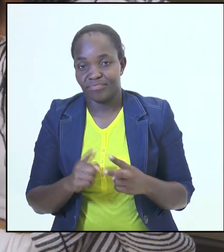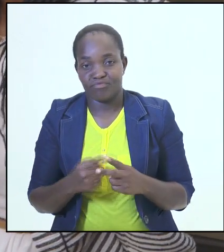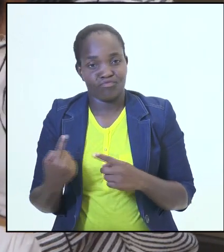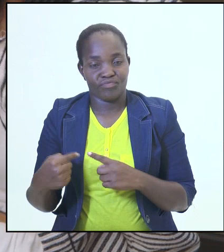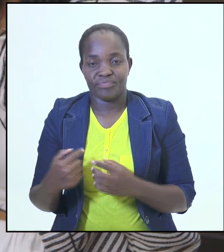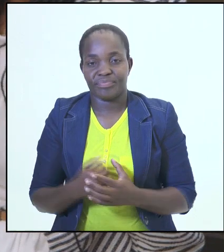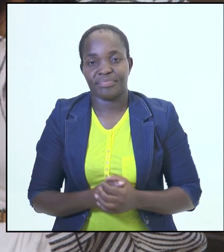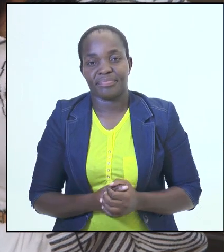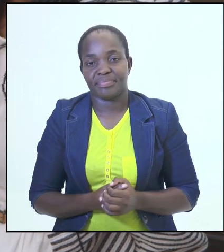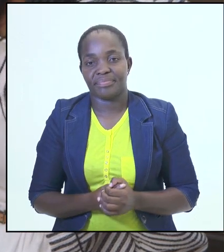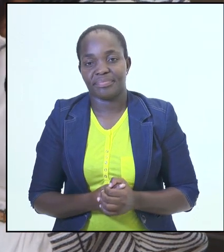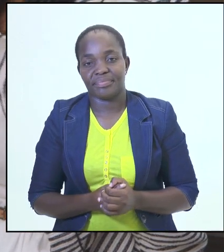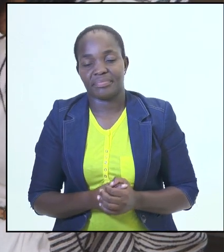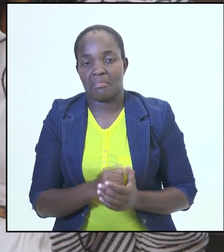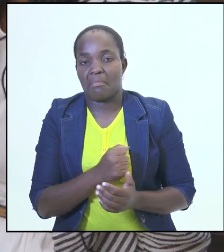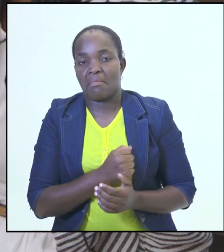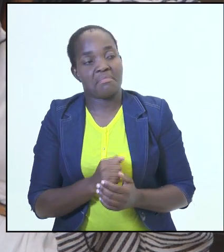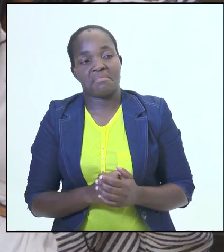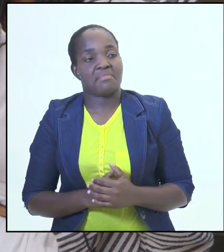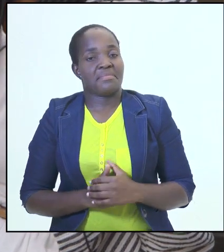plants. Mother.